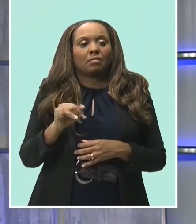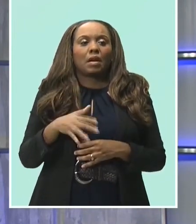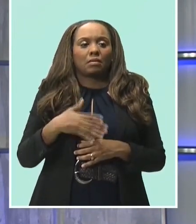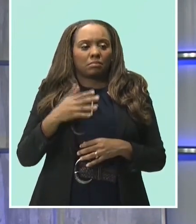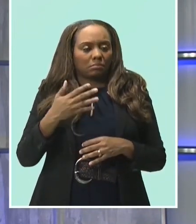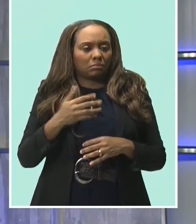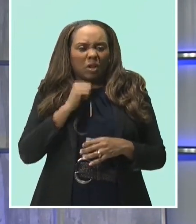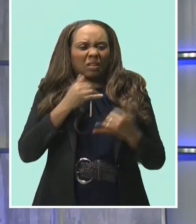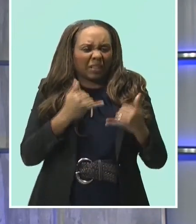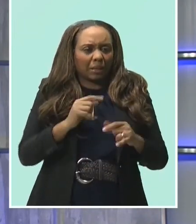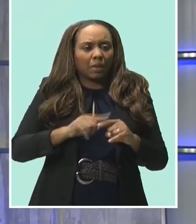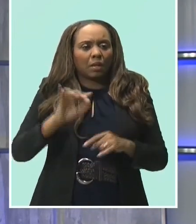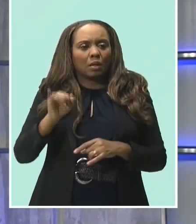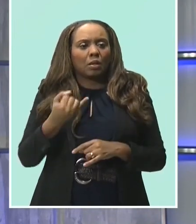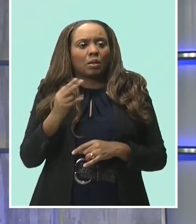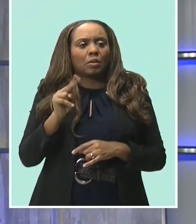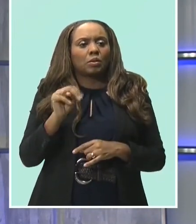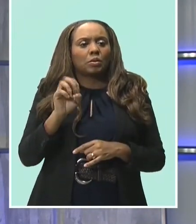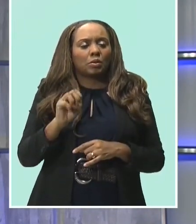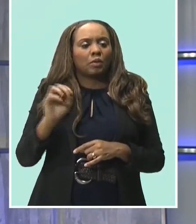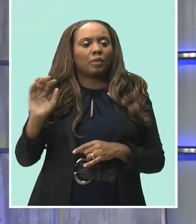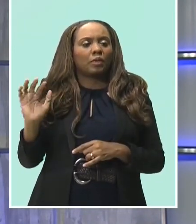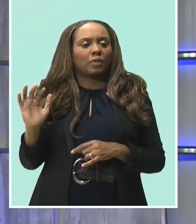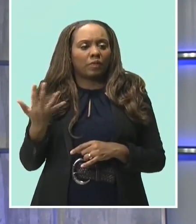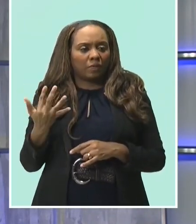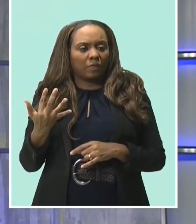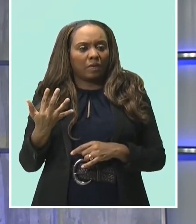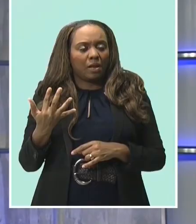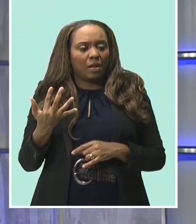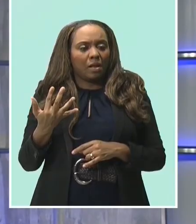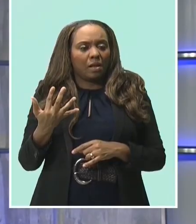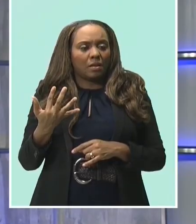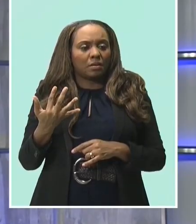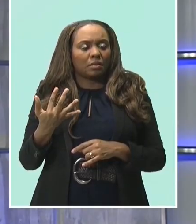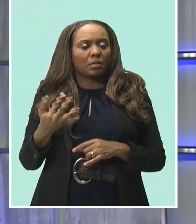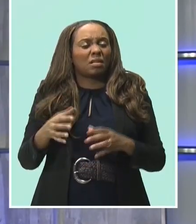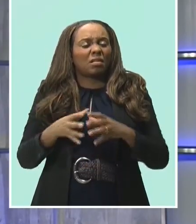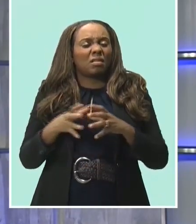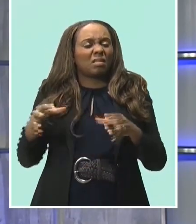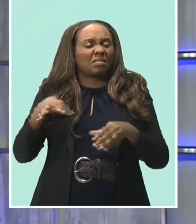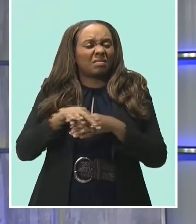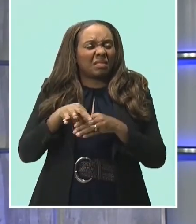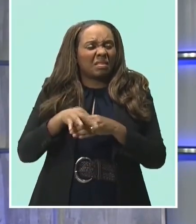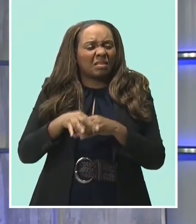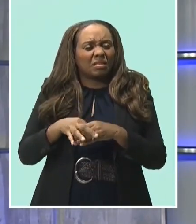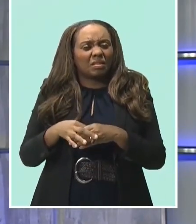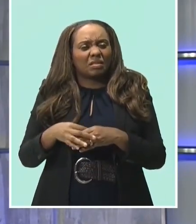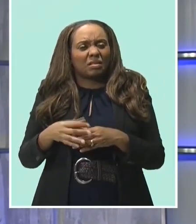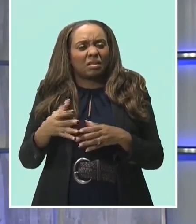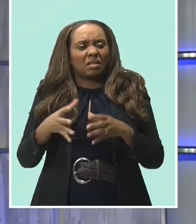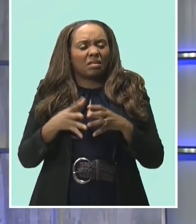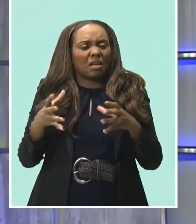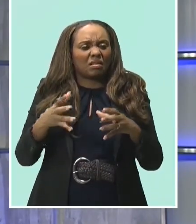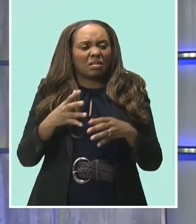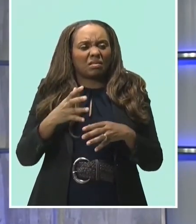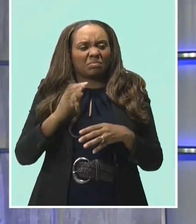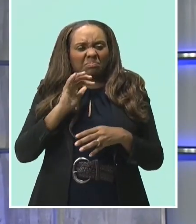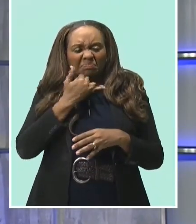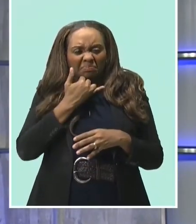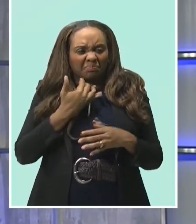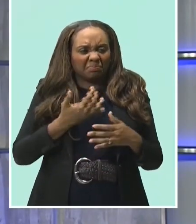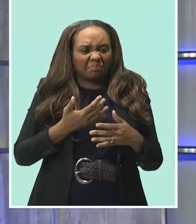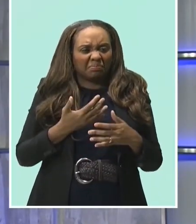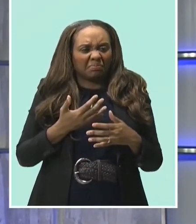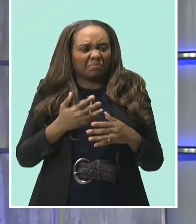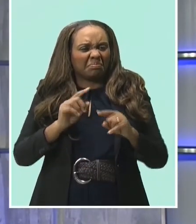been hijacked in a large measure by the many irregularities and anomalies that took place. He has so